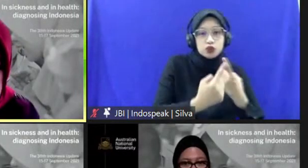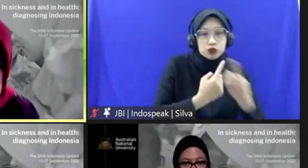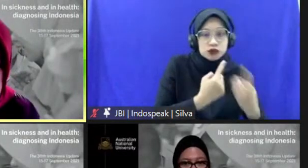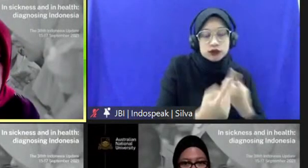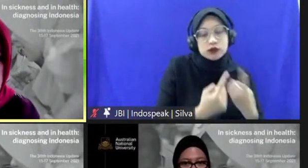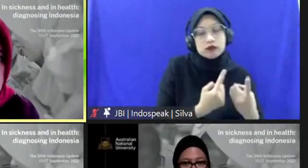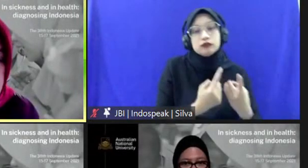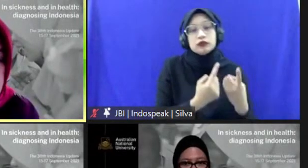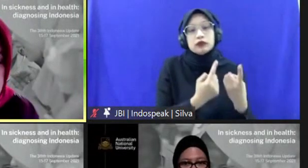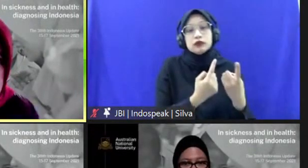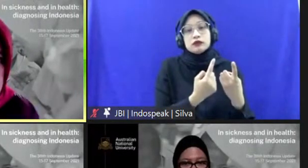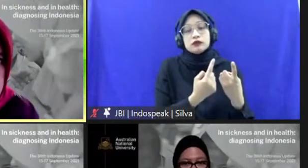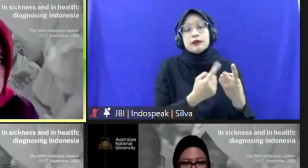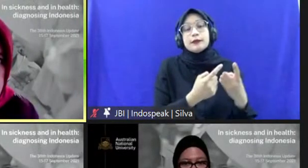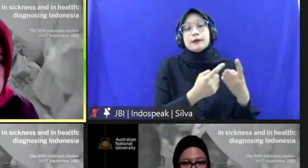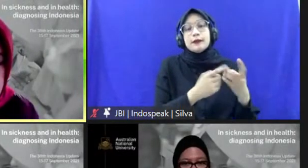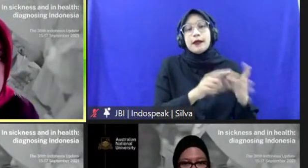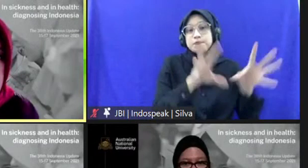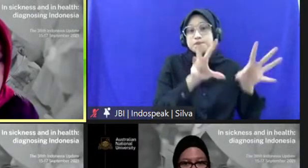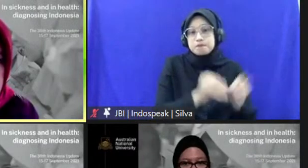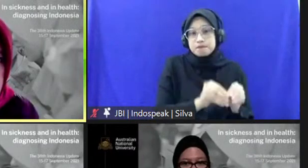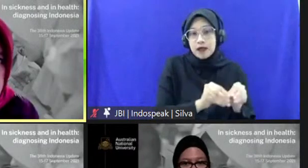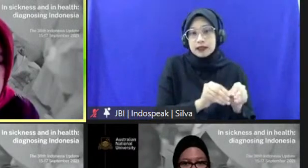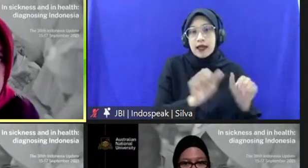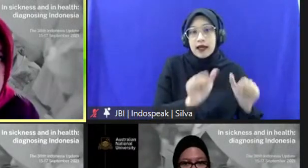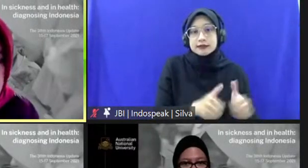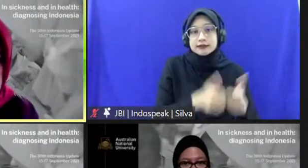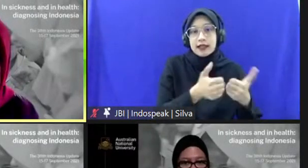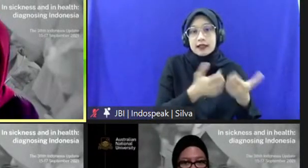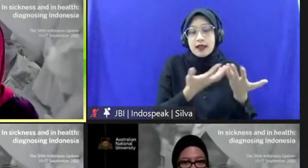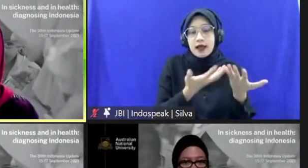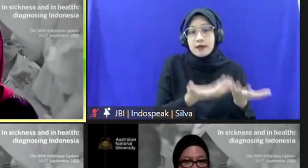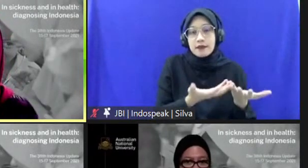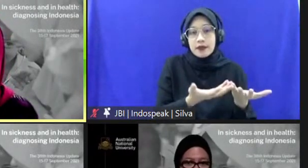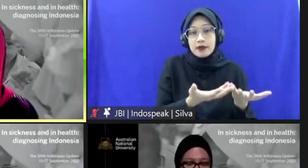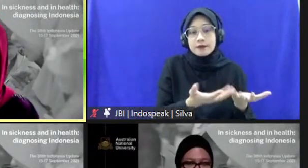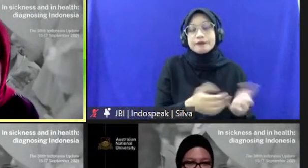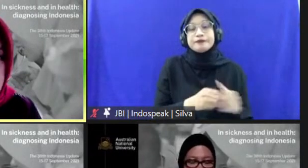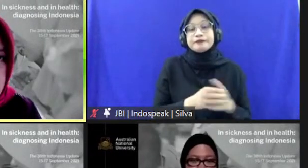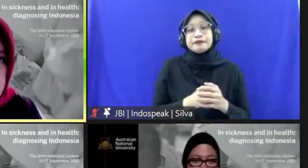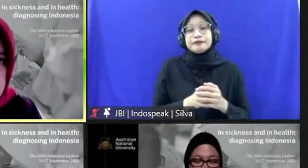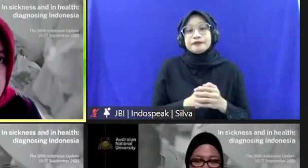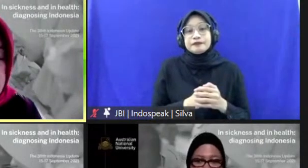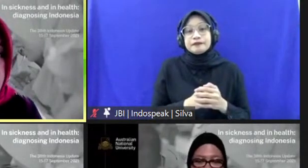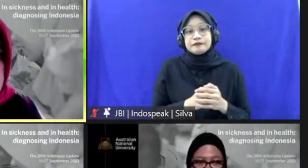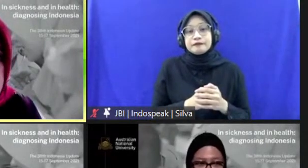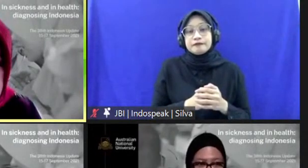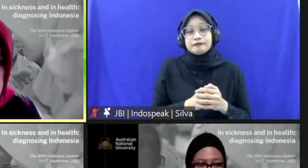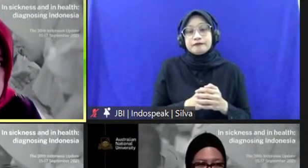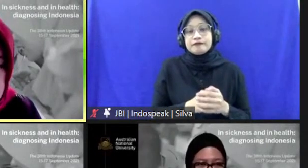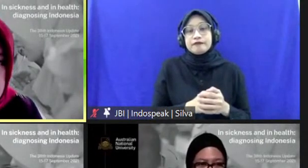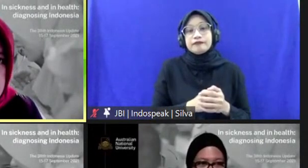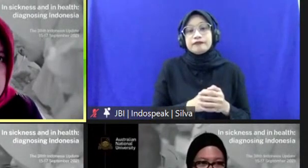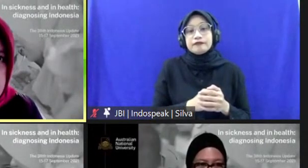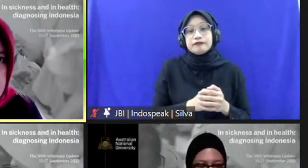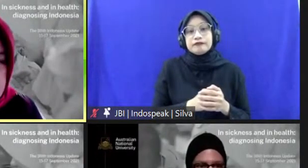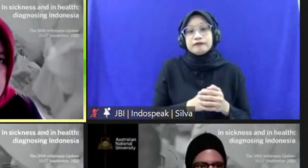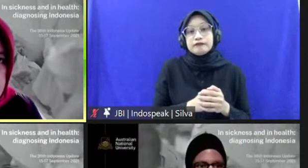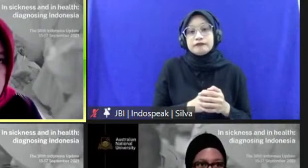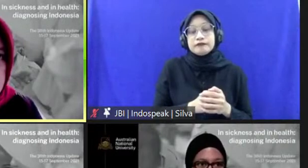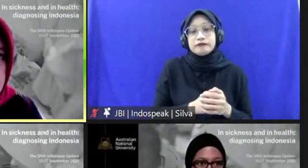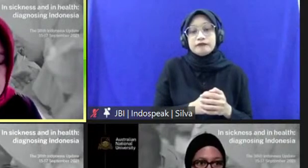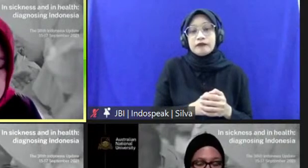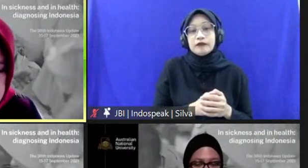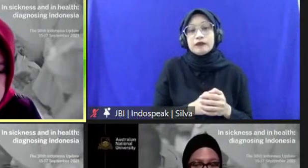they then concluded that the risk due to Wolbachia intervention is negligible, which is